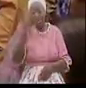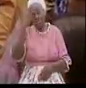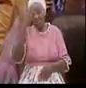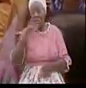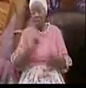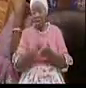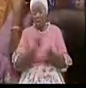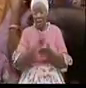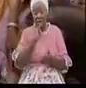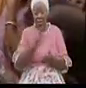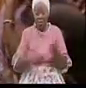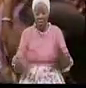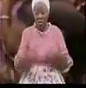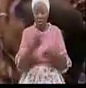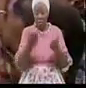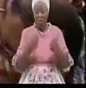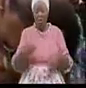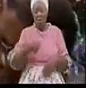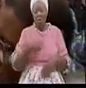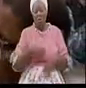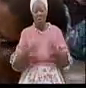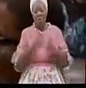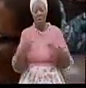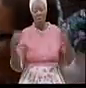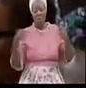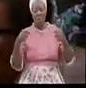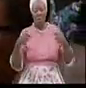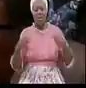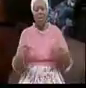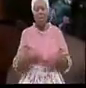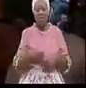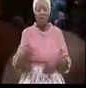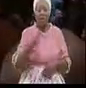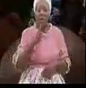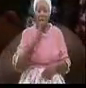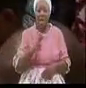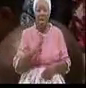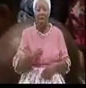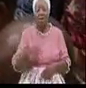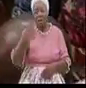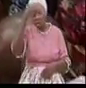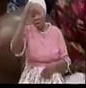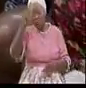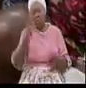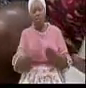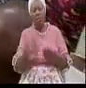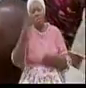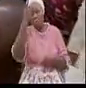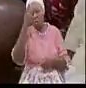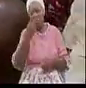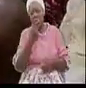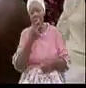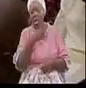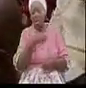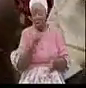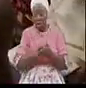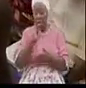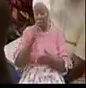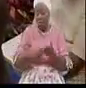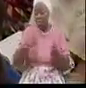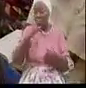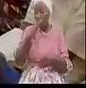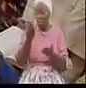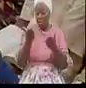wants, I'm going to do the opposite. They're disobedient to parents. That's what mommy